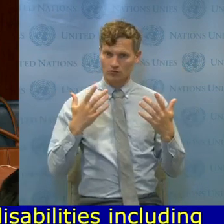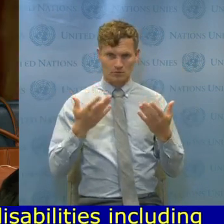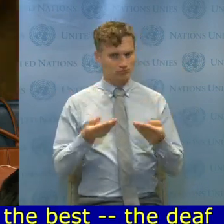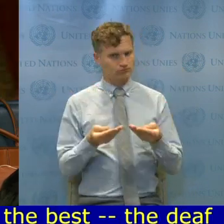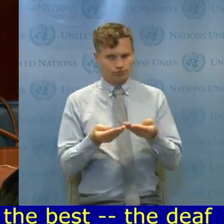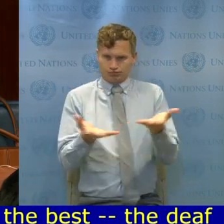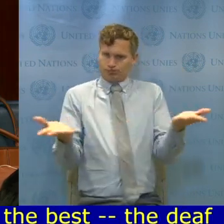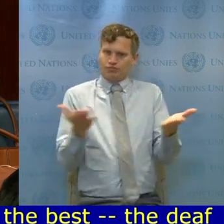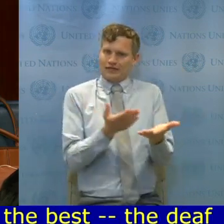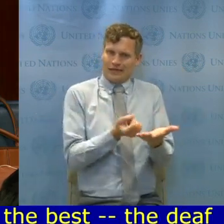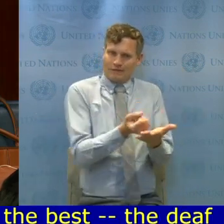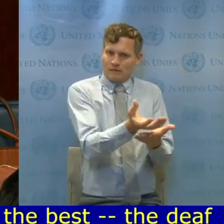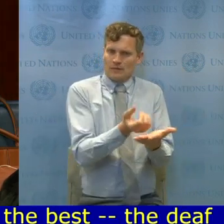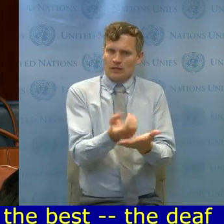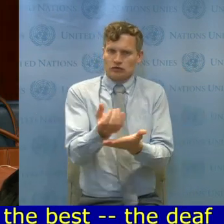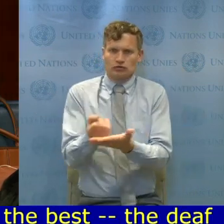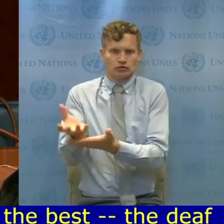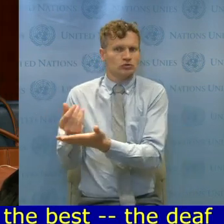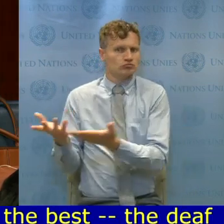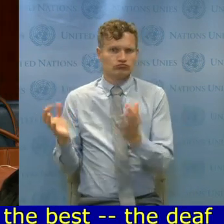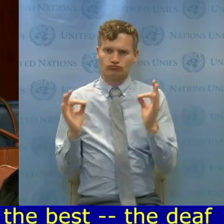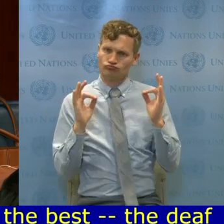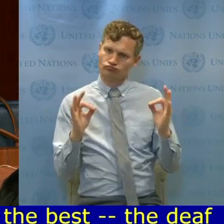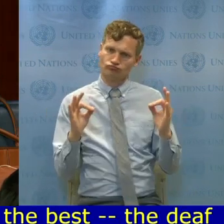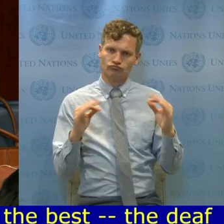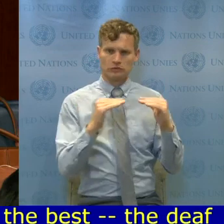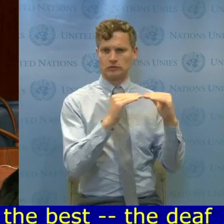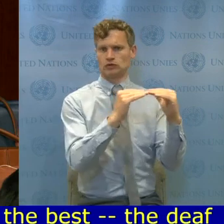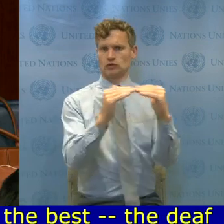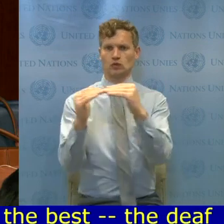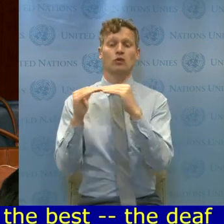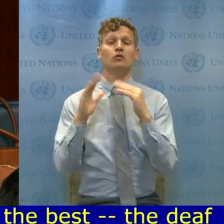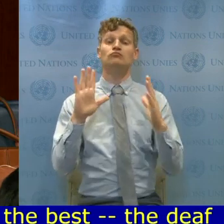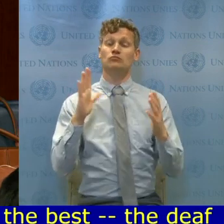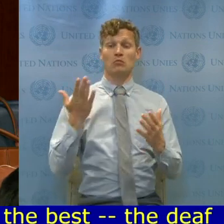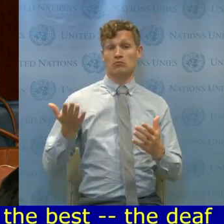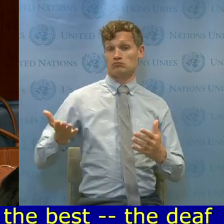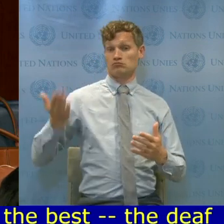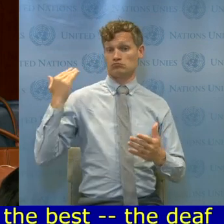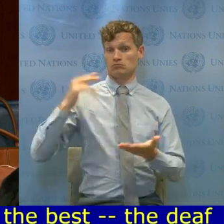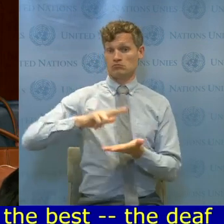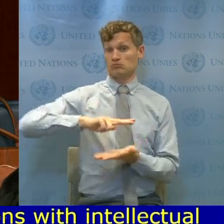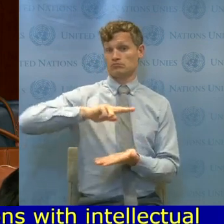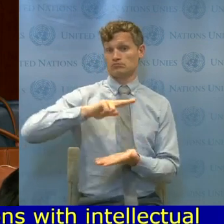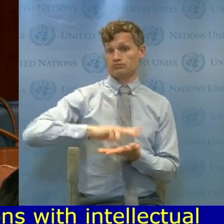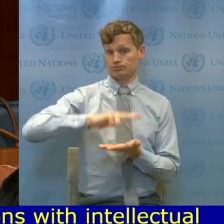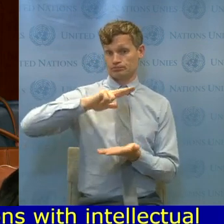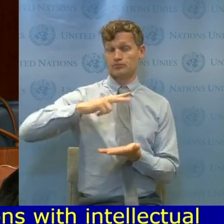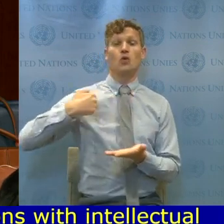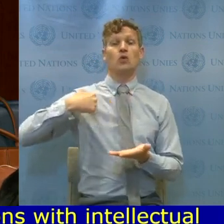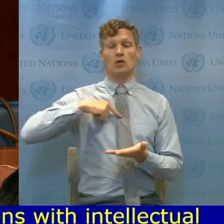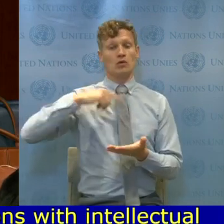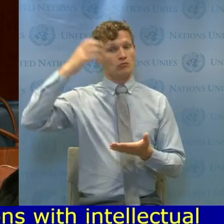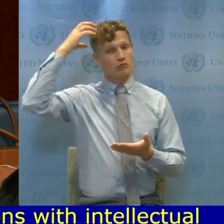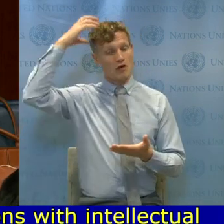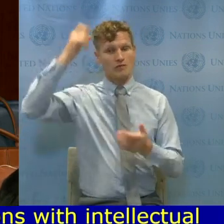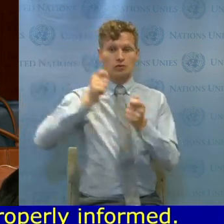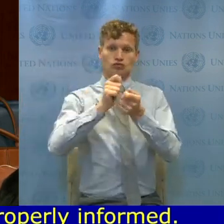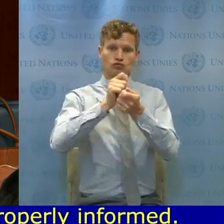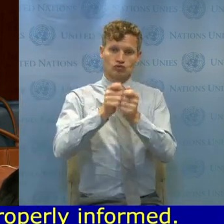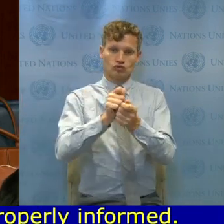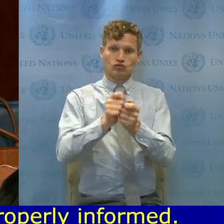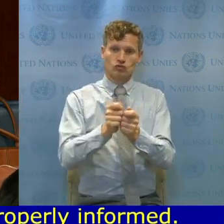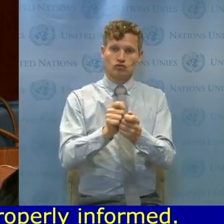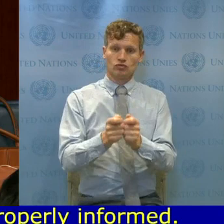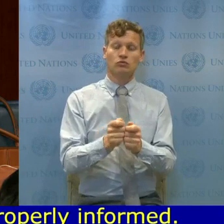the ratification of the convention, a number of measures have been adopted with a view to ensuring the inclusion of persons with disabilities